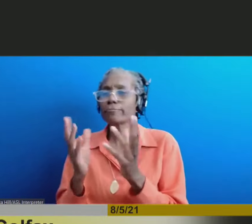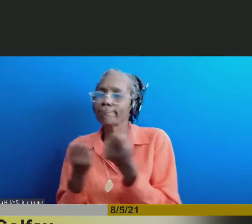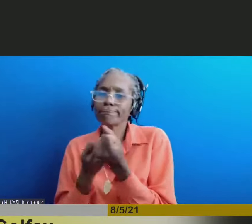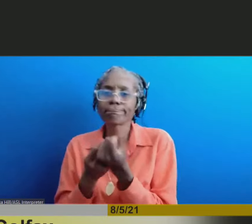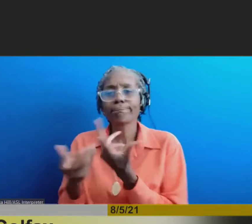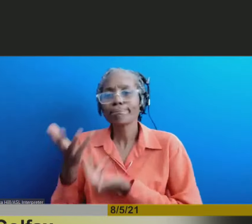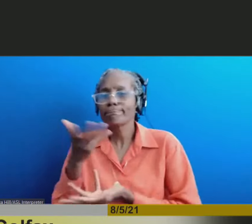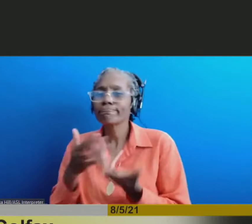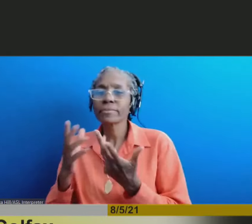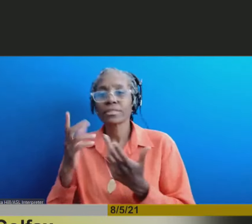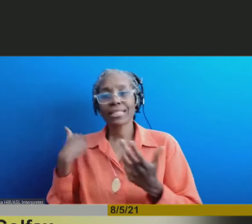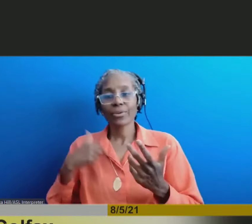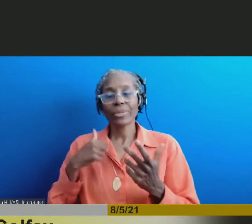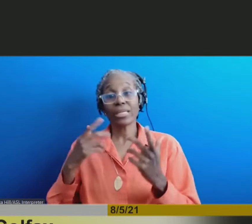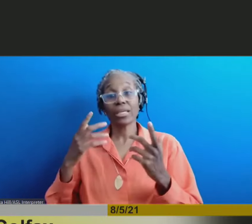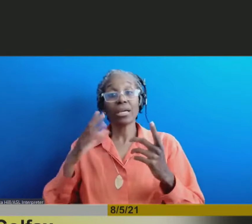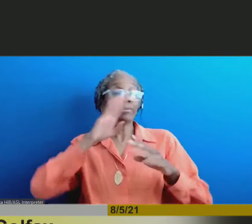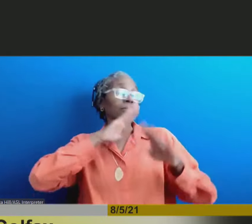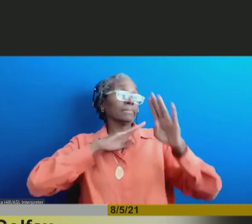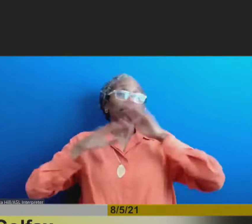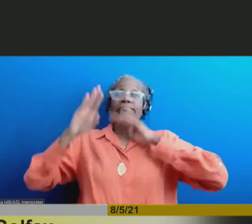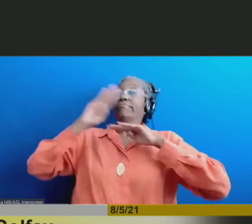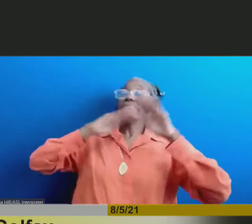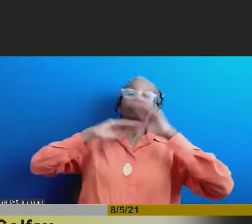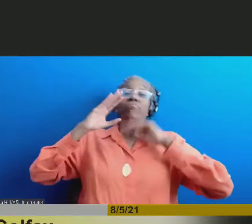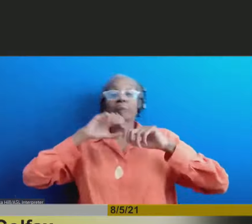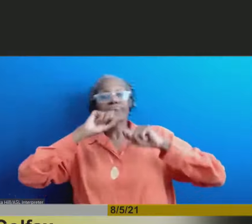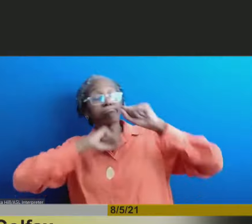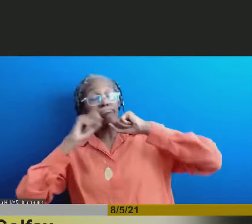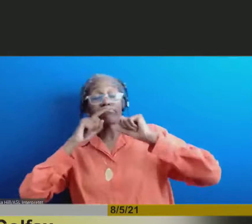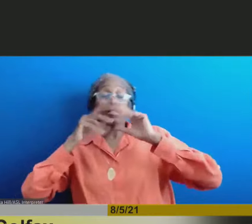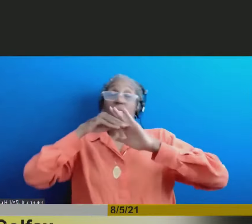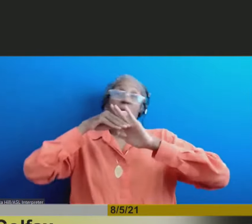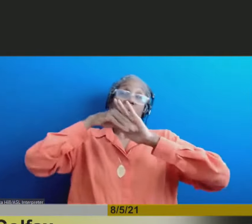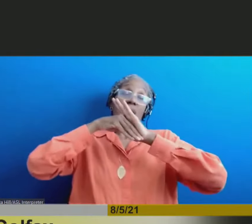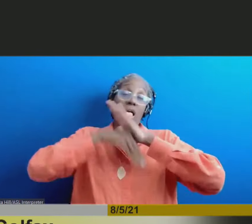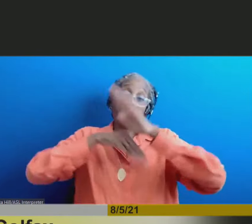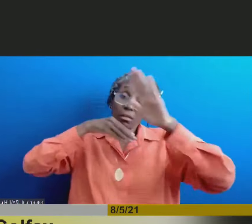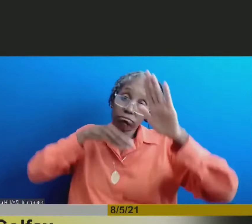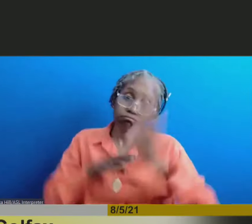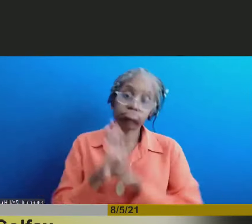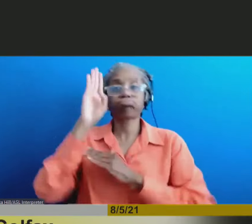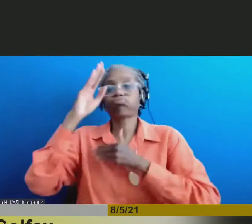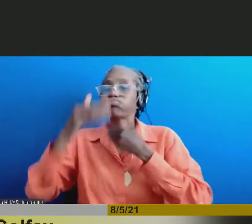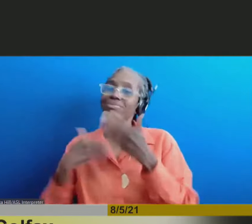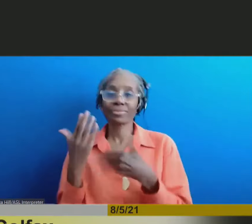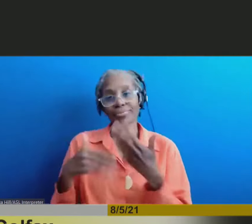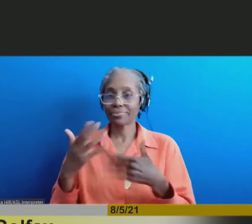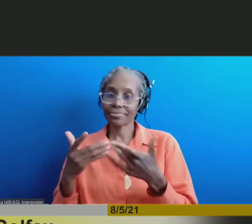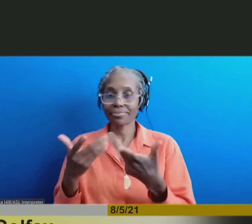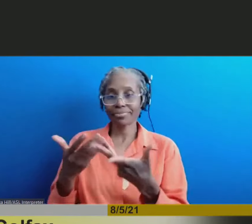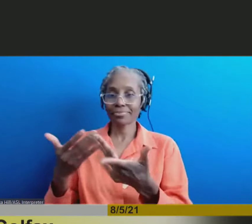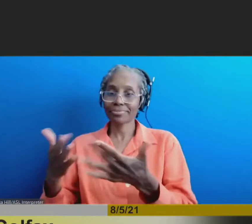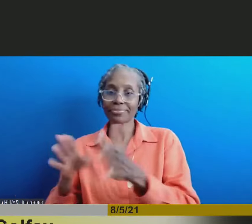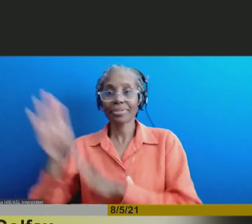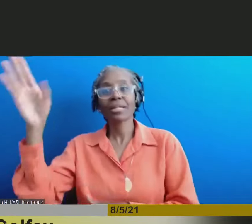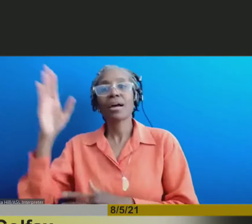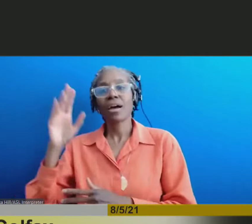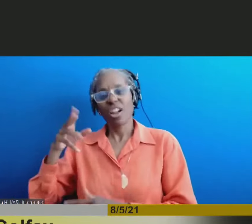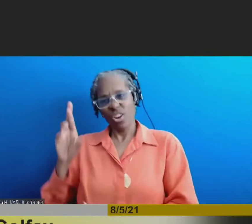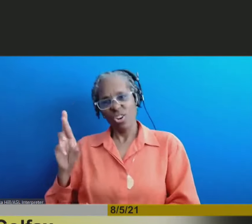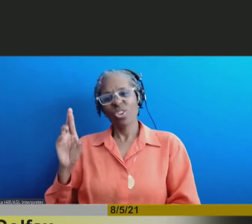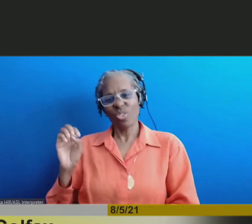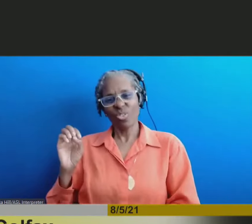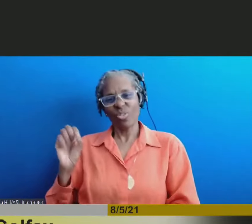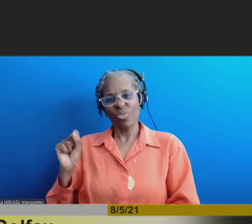be able to be resilient and to sustain through which continues to be a really challenging time. Sorry to cut in there, Katie, but I just wanted